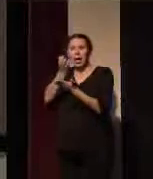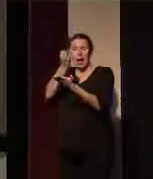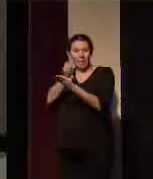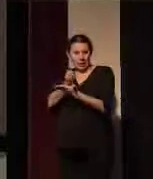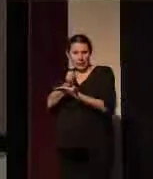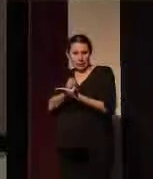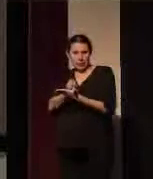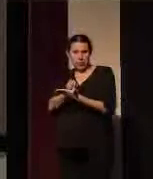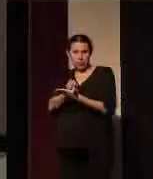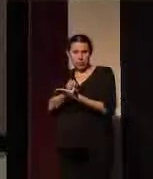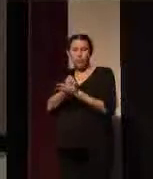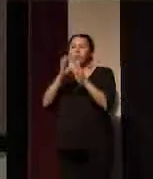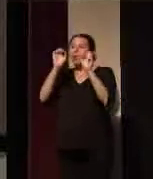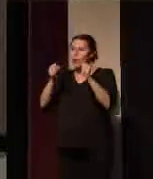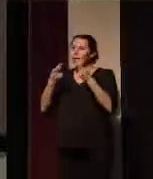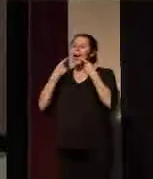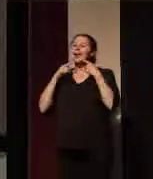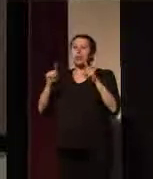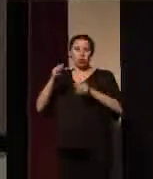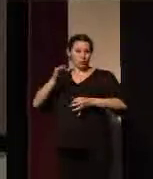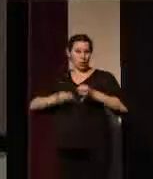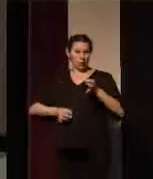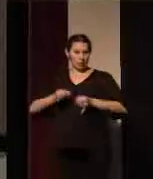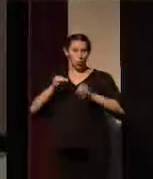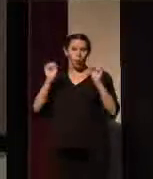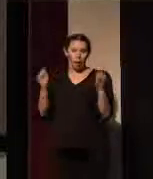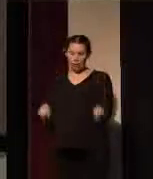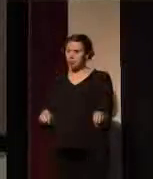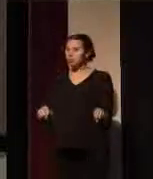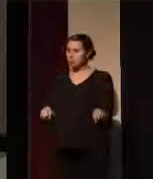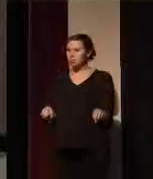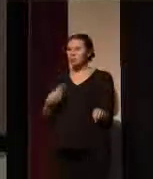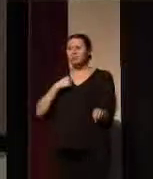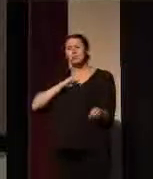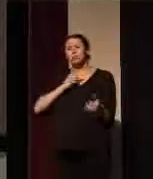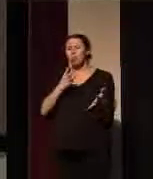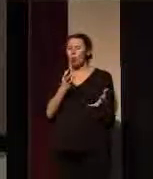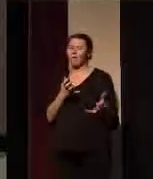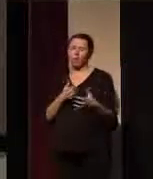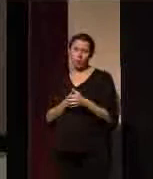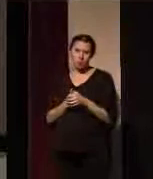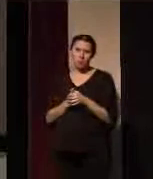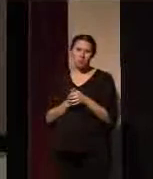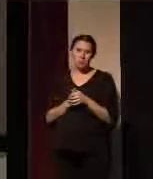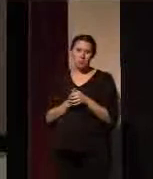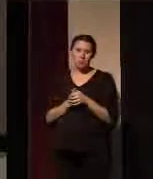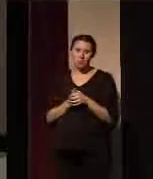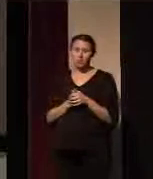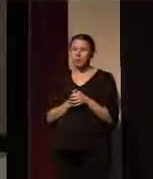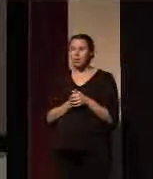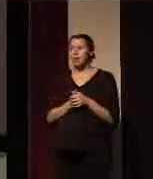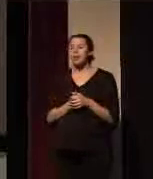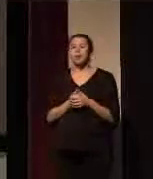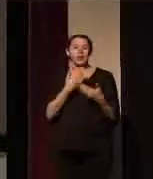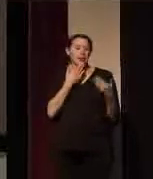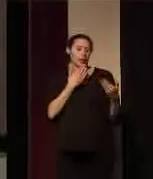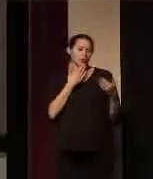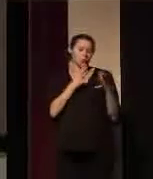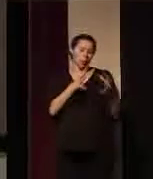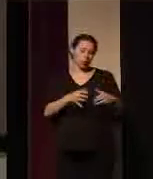then we can achieve the justice that we all so long for. Thank you so much, Raul.